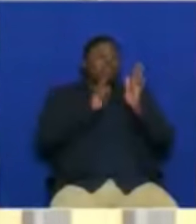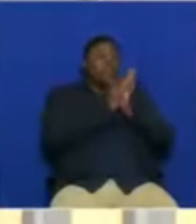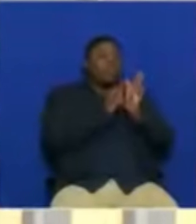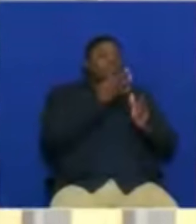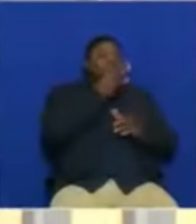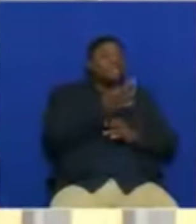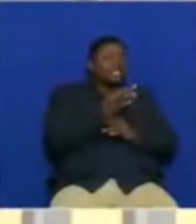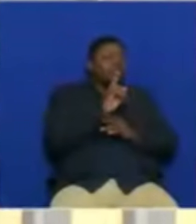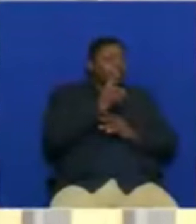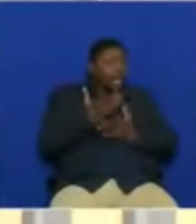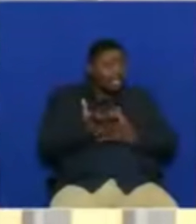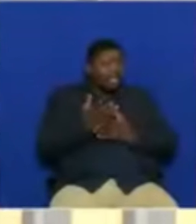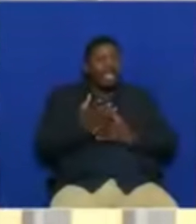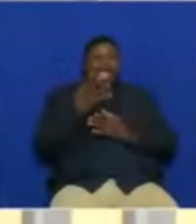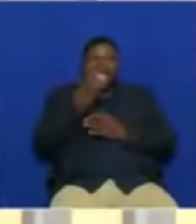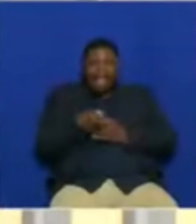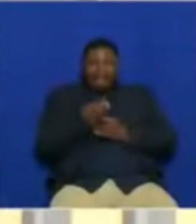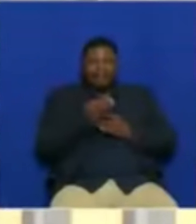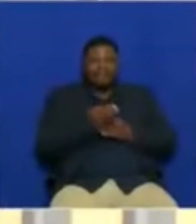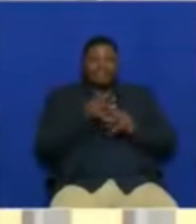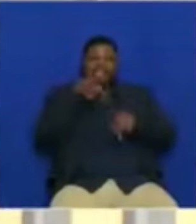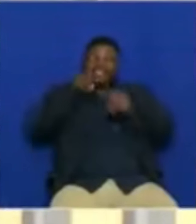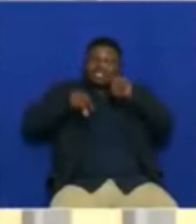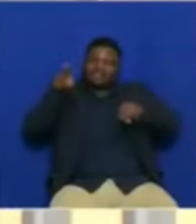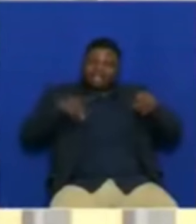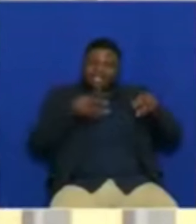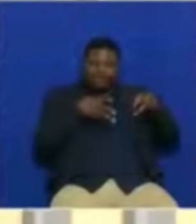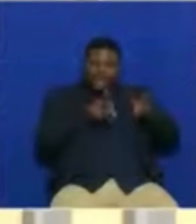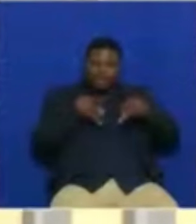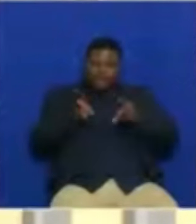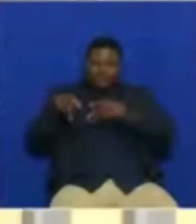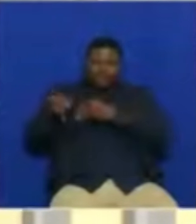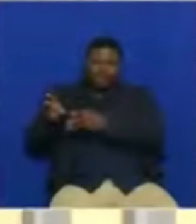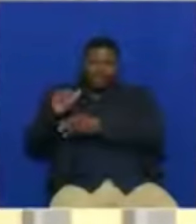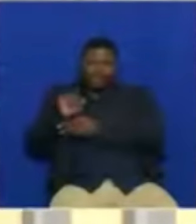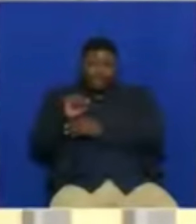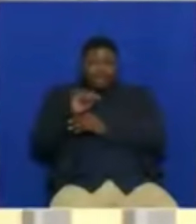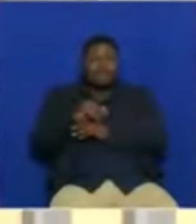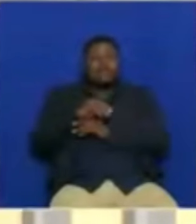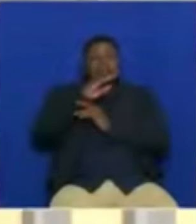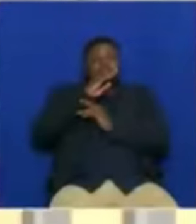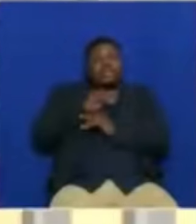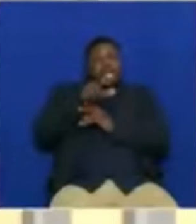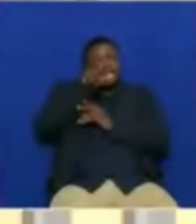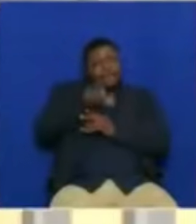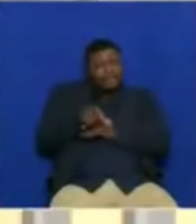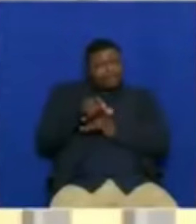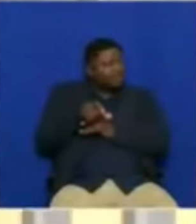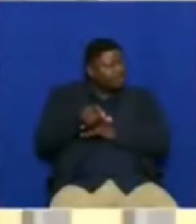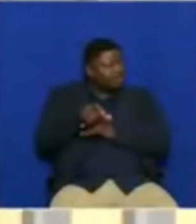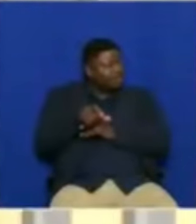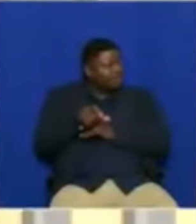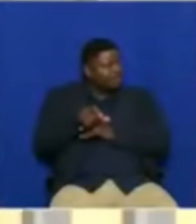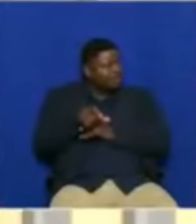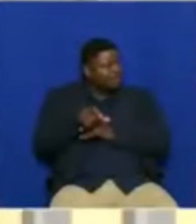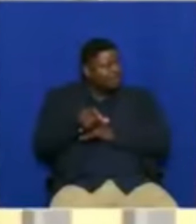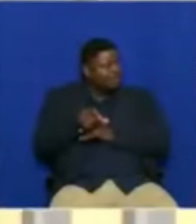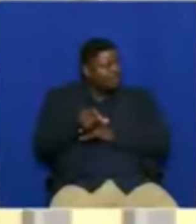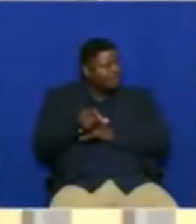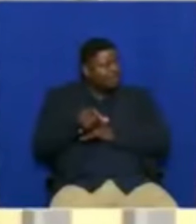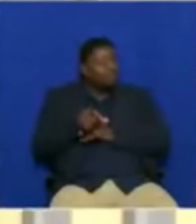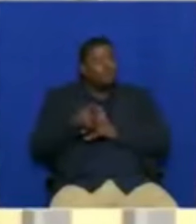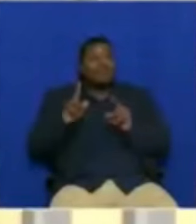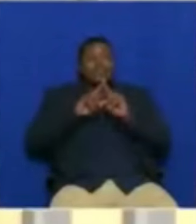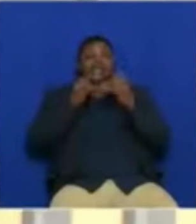an accused attendance at a trial may be secured. Oh, I see they've given you a copy. Apparently they've given you a